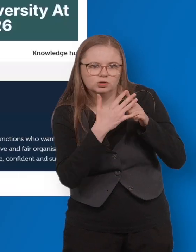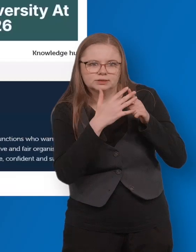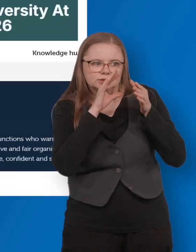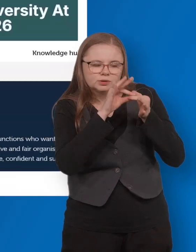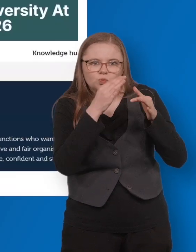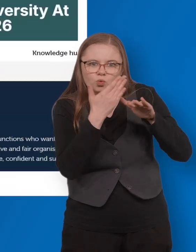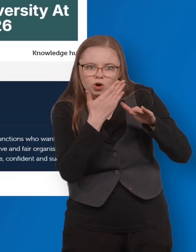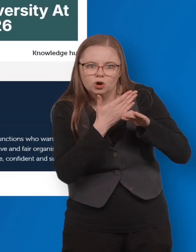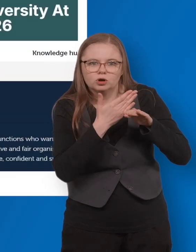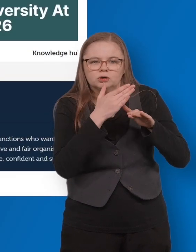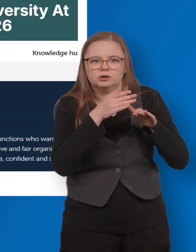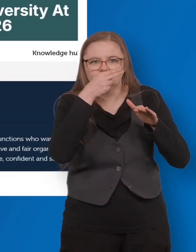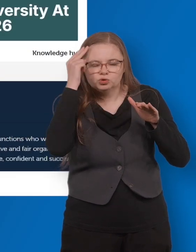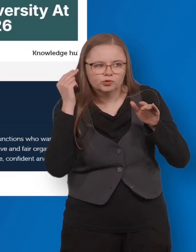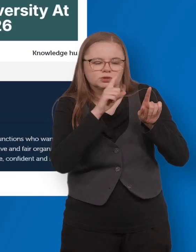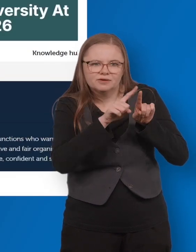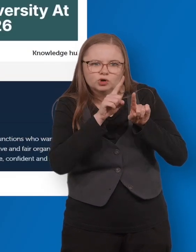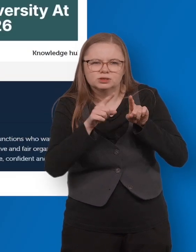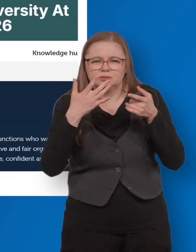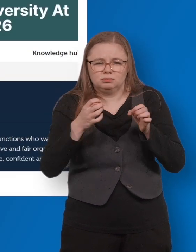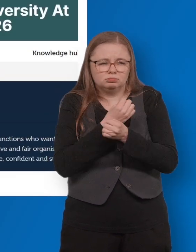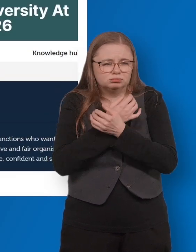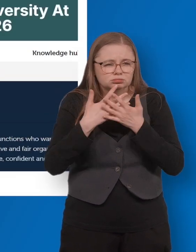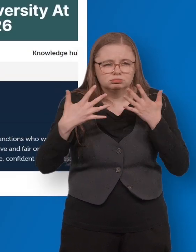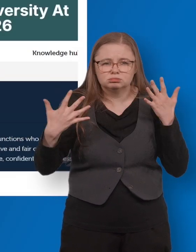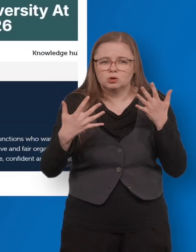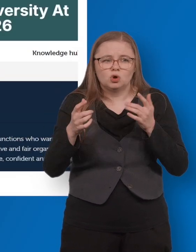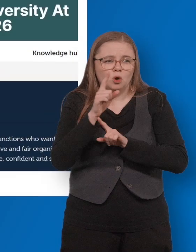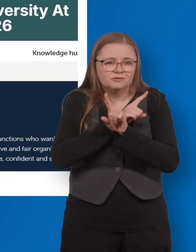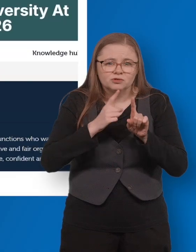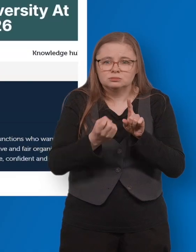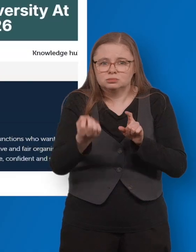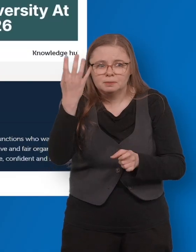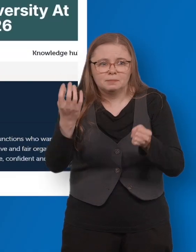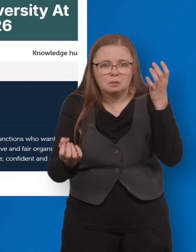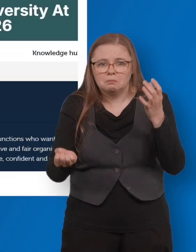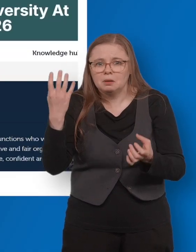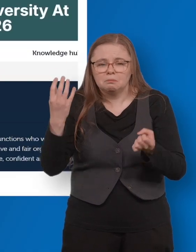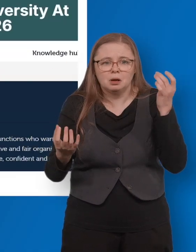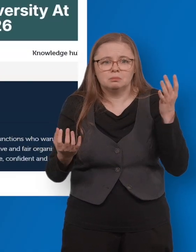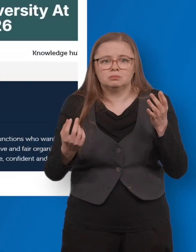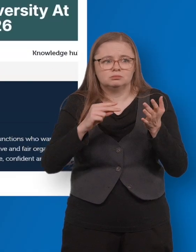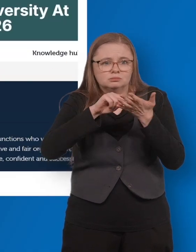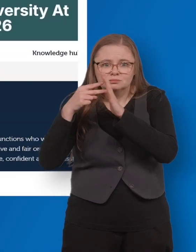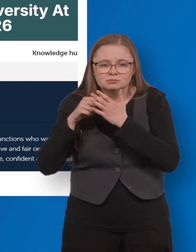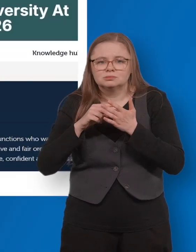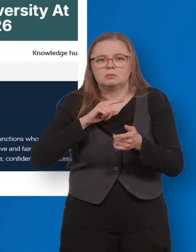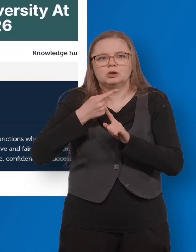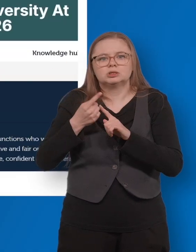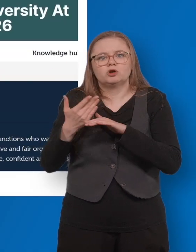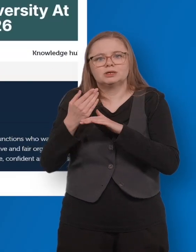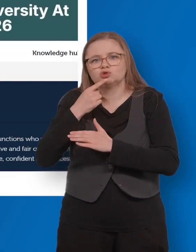neurodiversity. There has been a whole plethora of conferences springing up, practitioner reports, whether